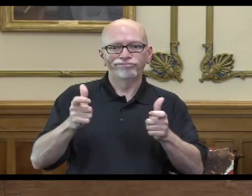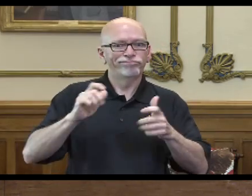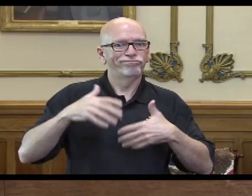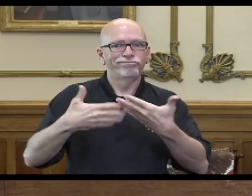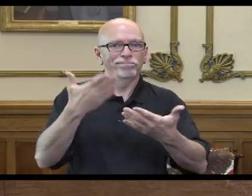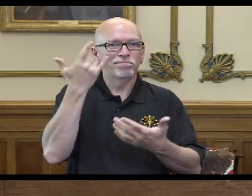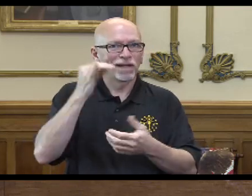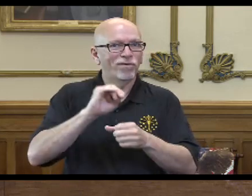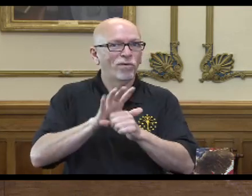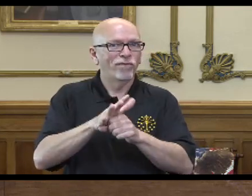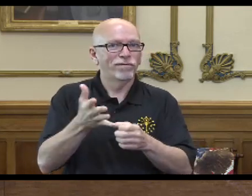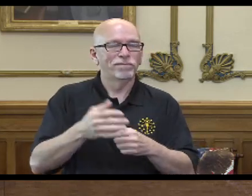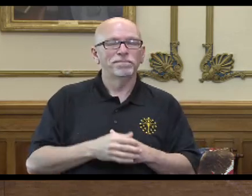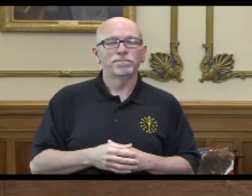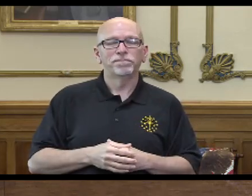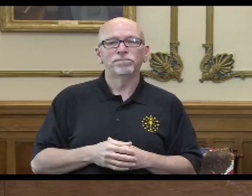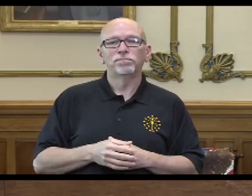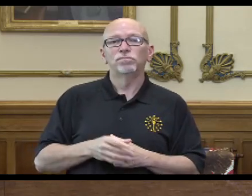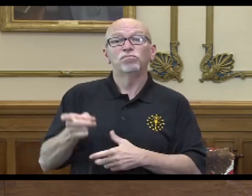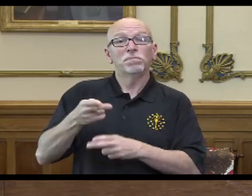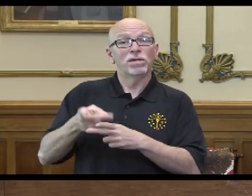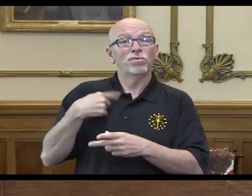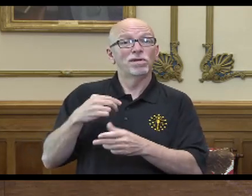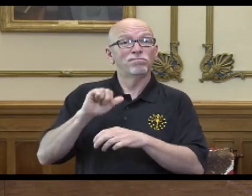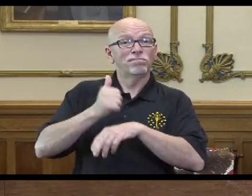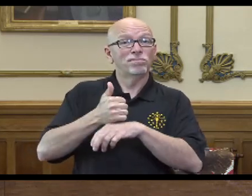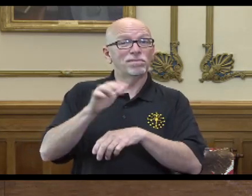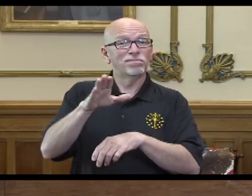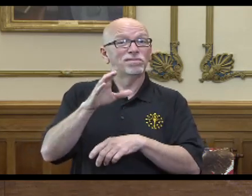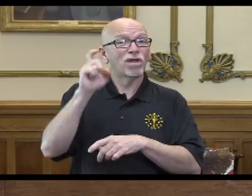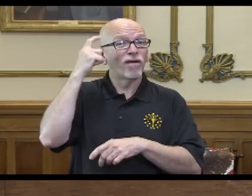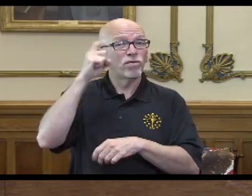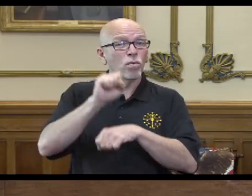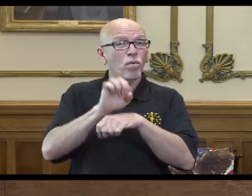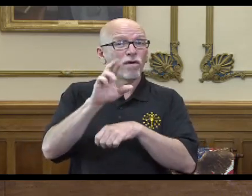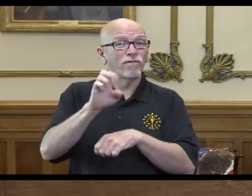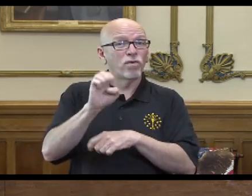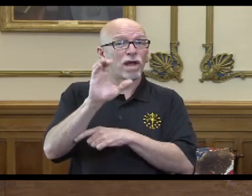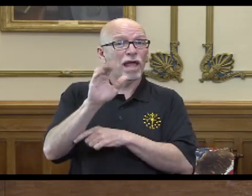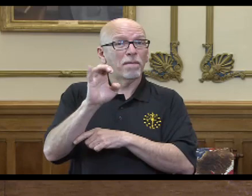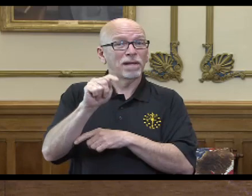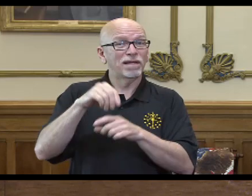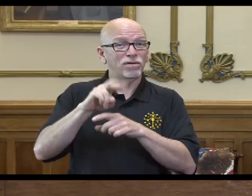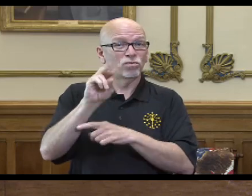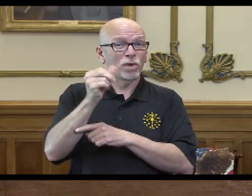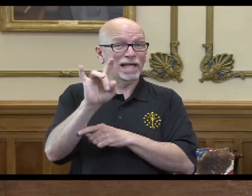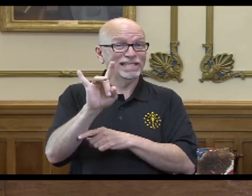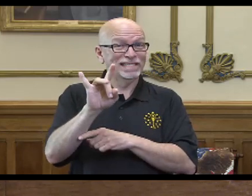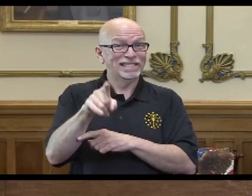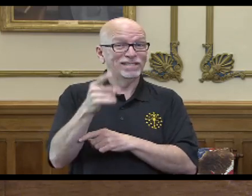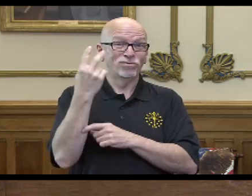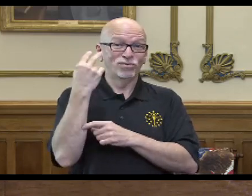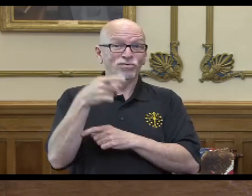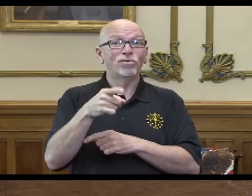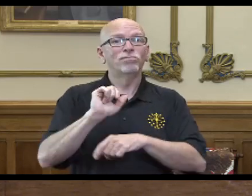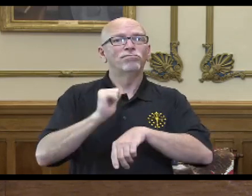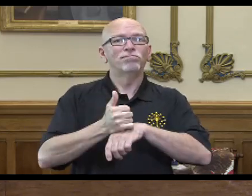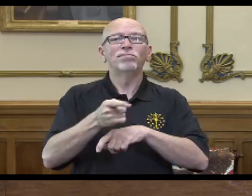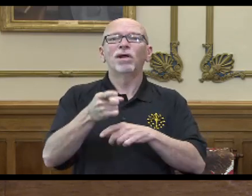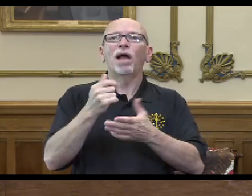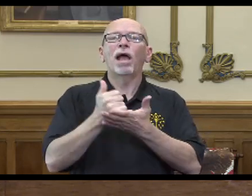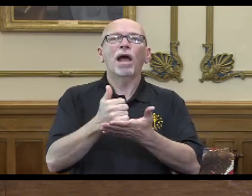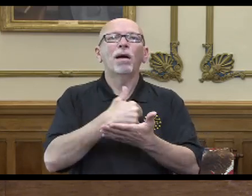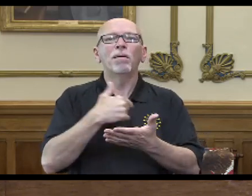COVID-19. As you mentioned, the creation of the Governor's Workforce Cabinet in 2018 provided the framework for